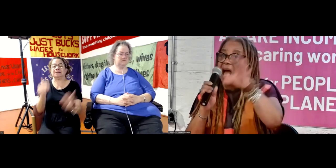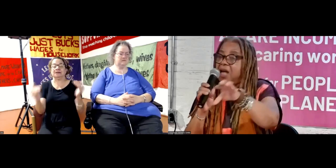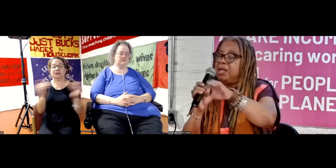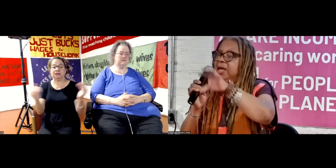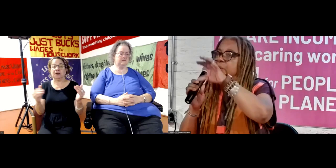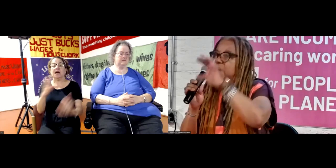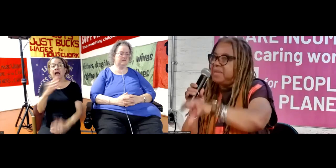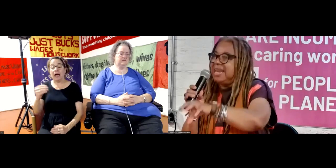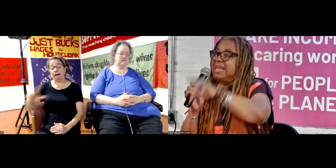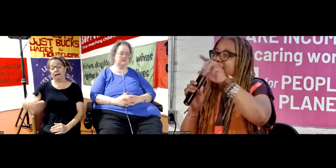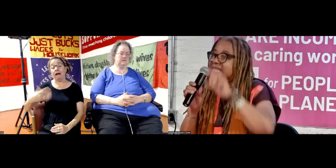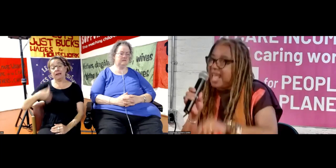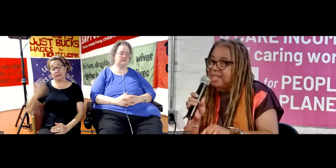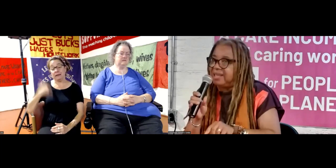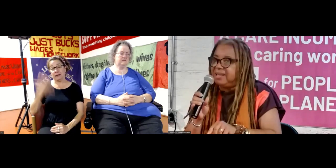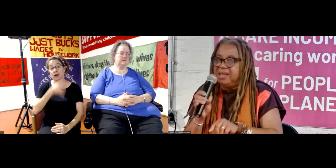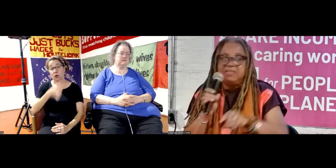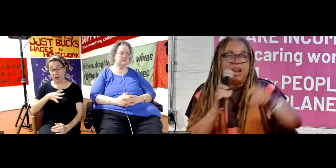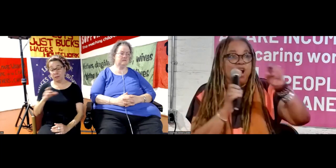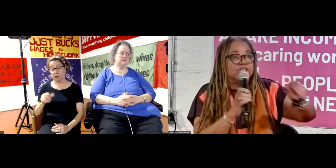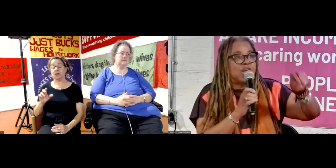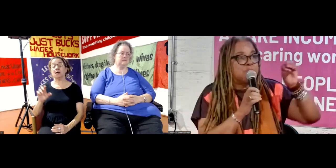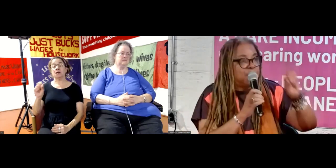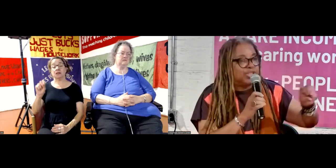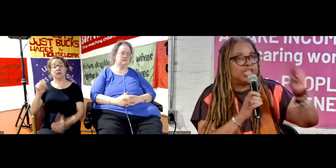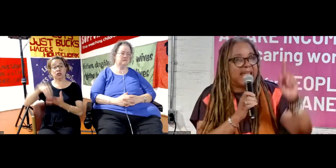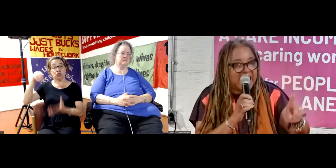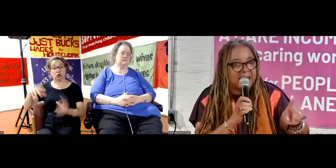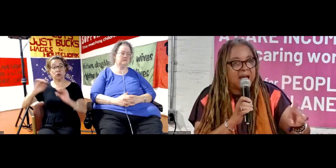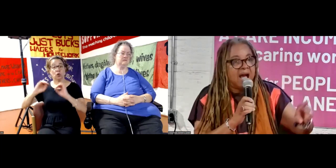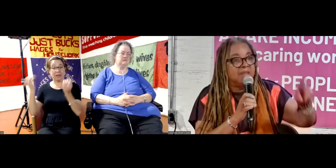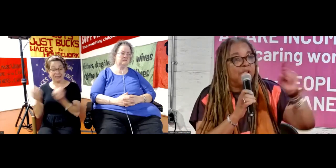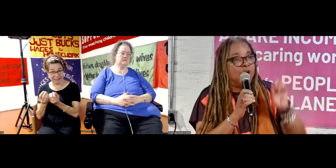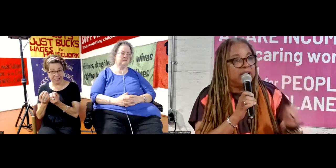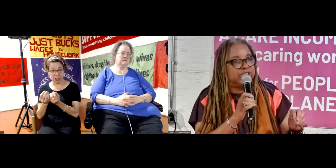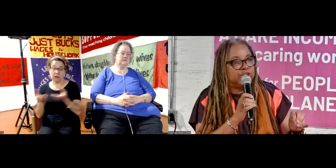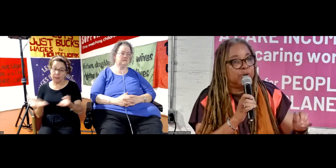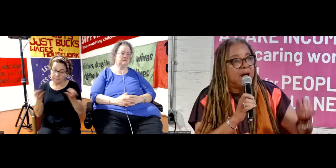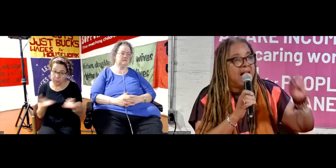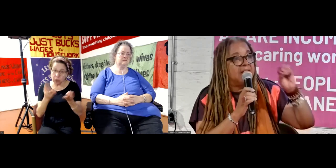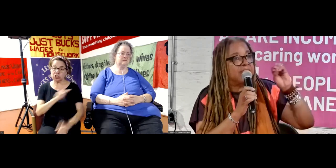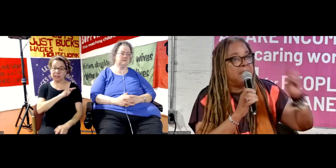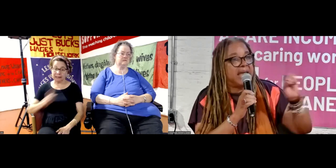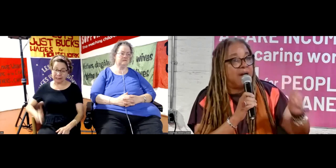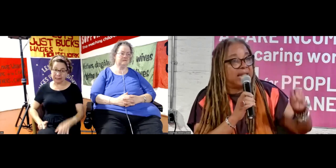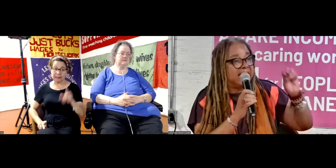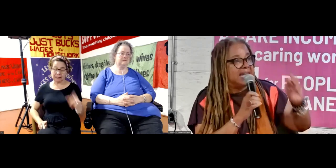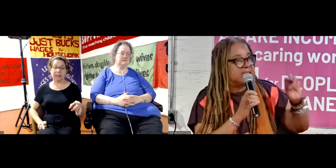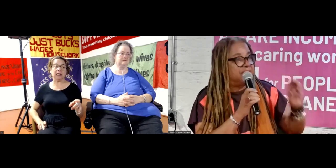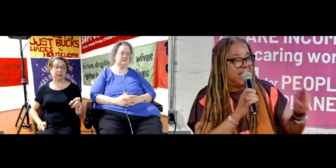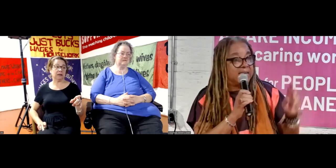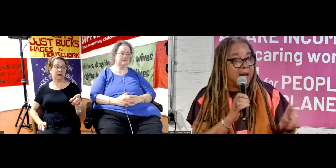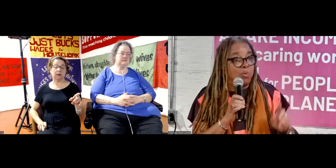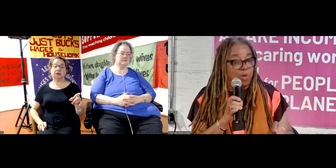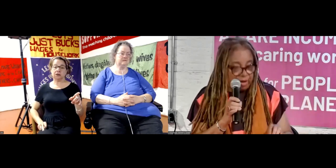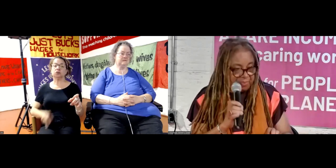the young women in SNCC that also pushed King on the whole issue of coming out against